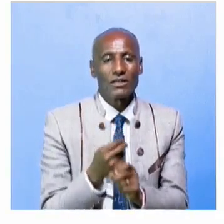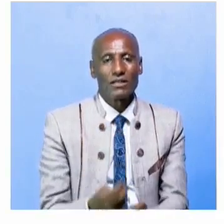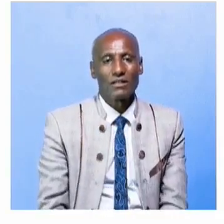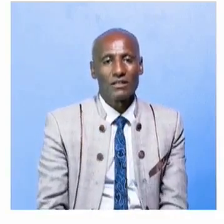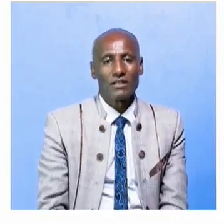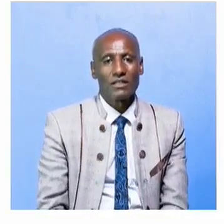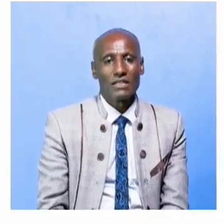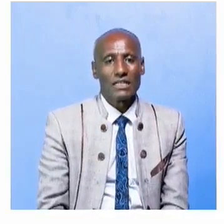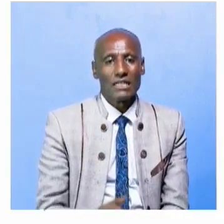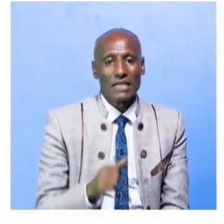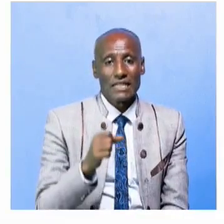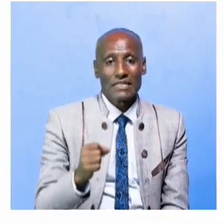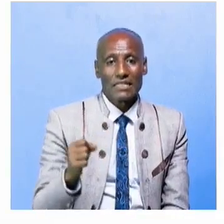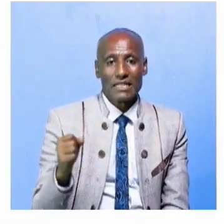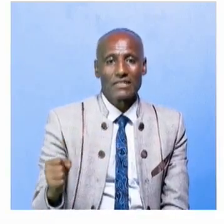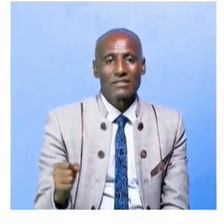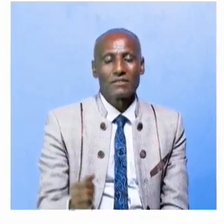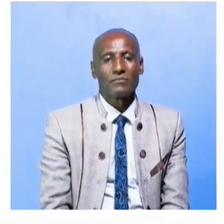state.